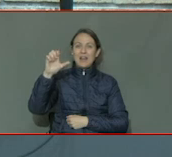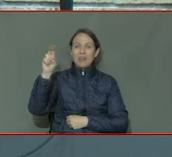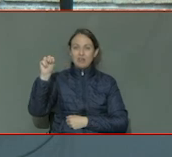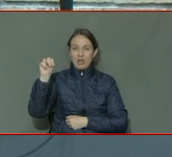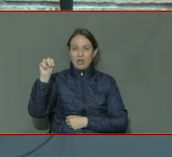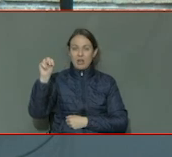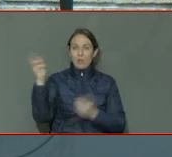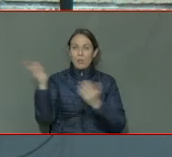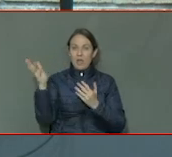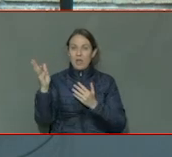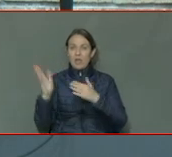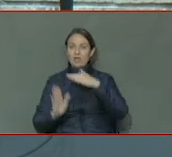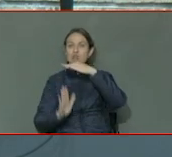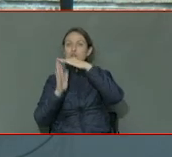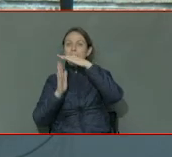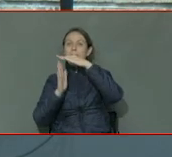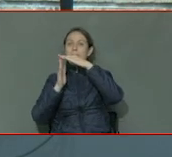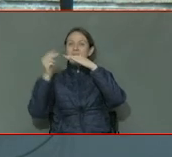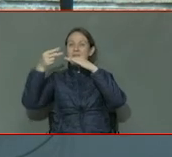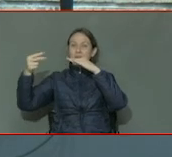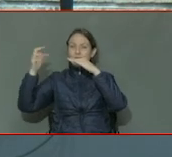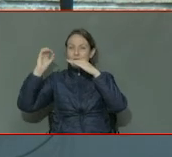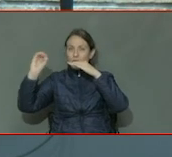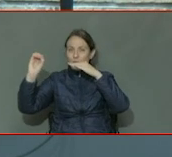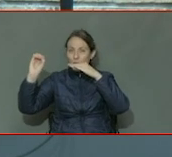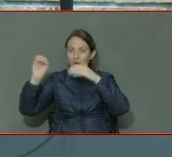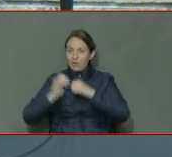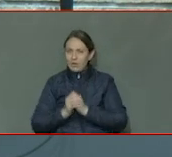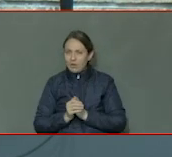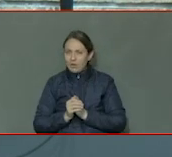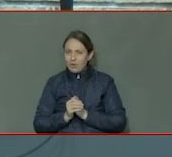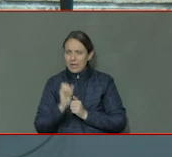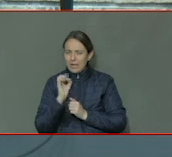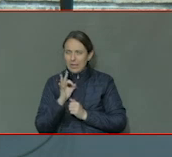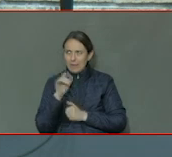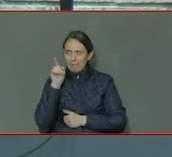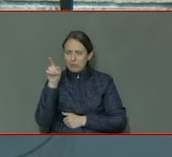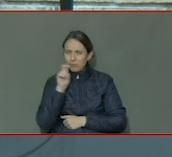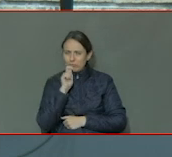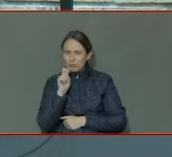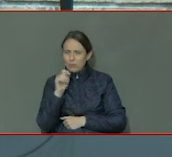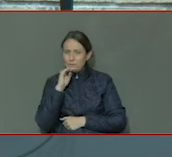the top is 0. If that is true, that means if I